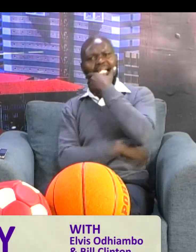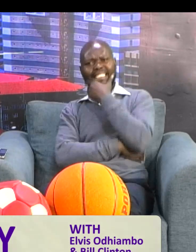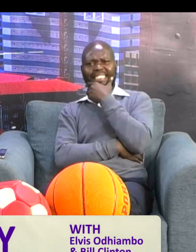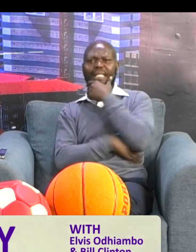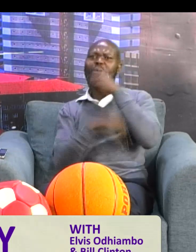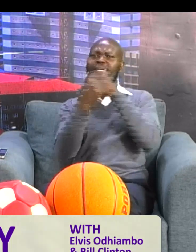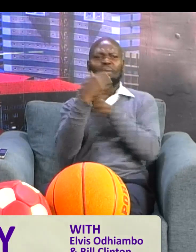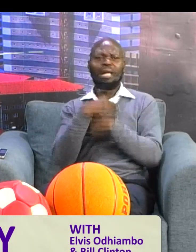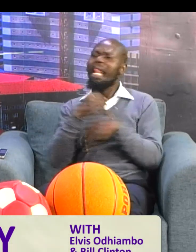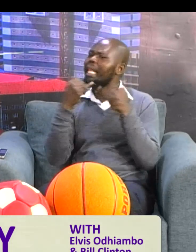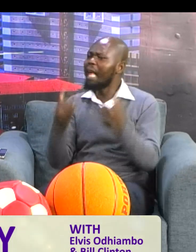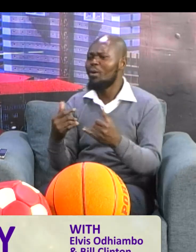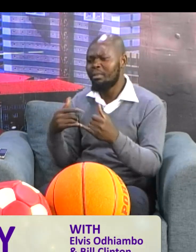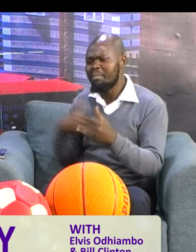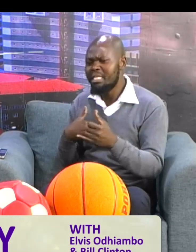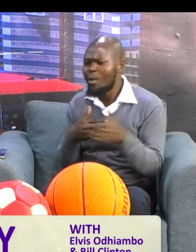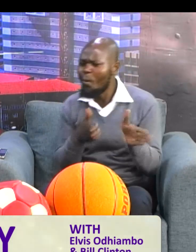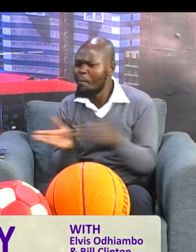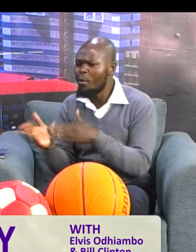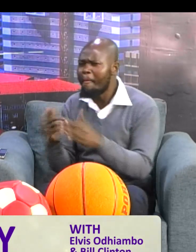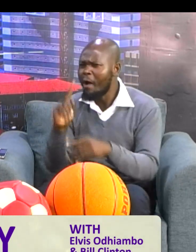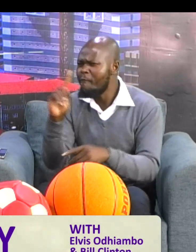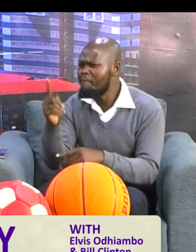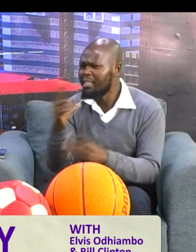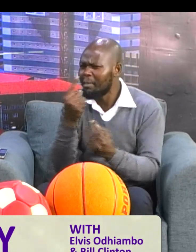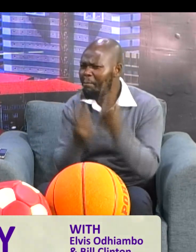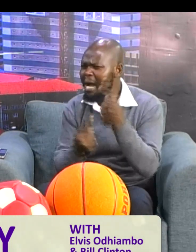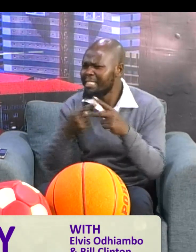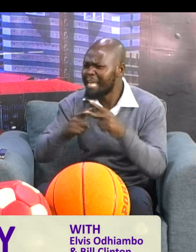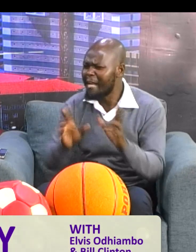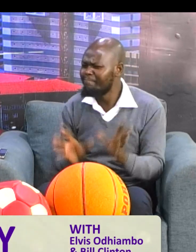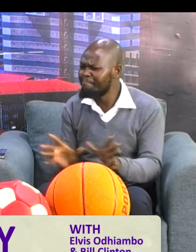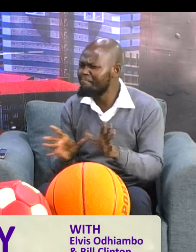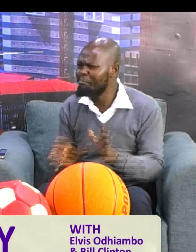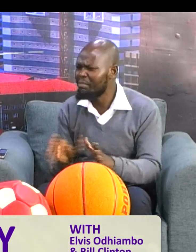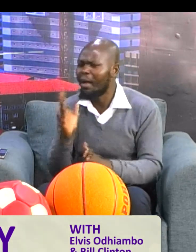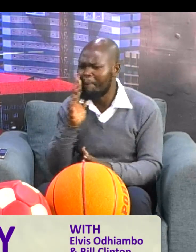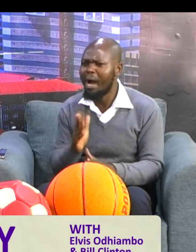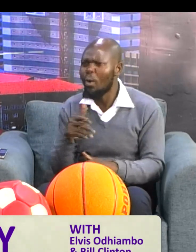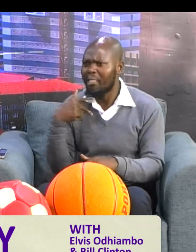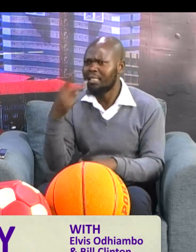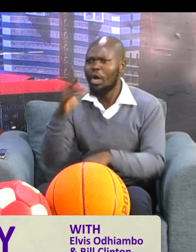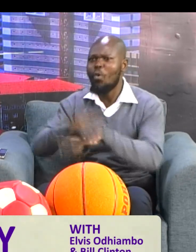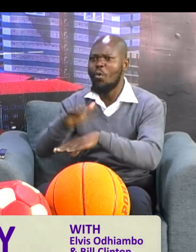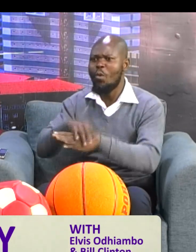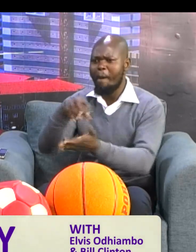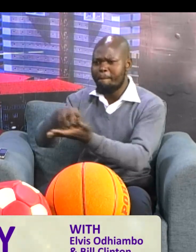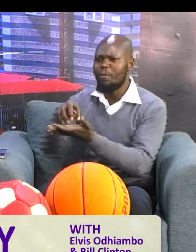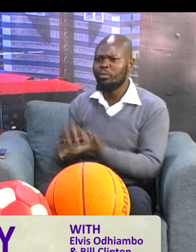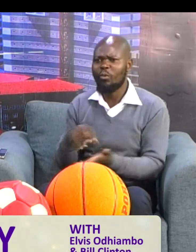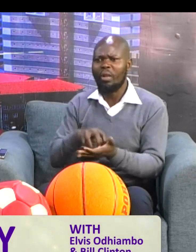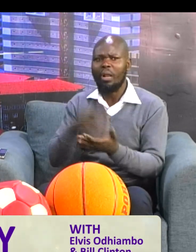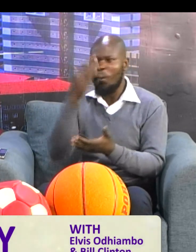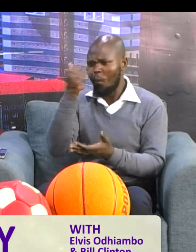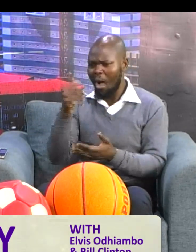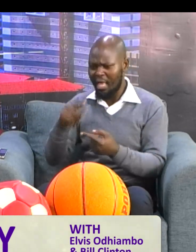disappointing, winning, but right now, we were back. Right now, the first opportunity, Burnley, when we started, Burnley was pressing. I